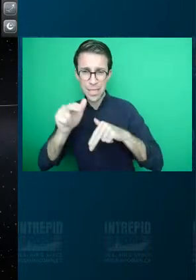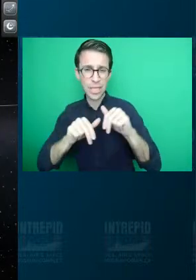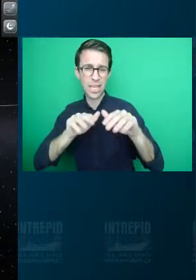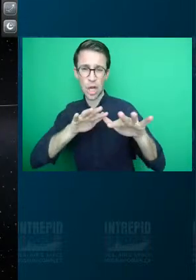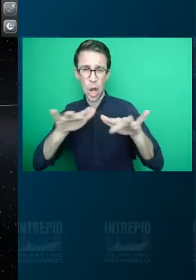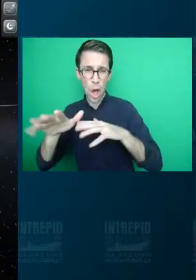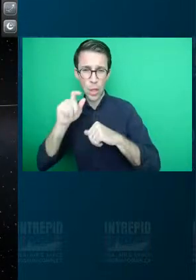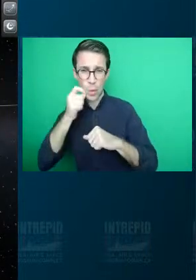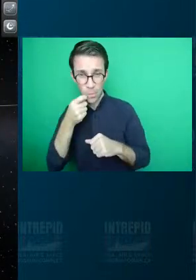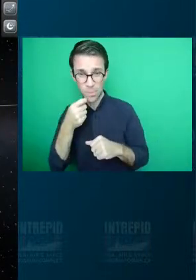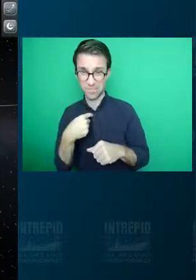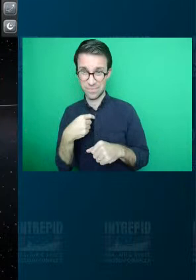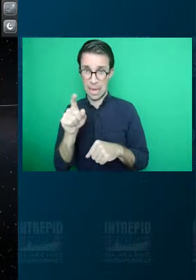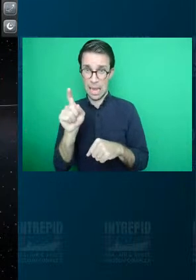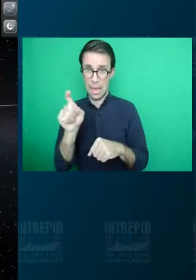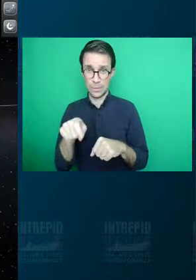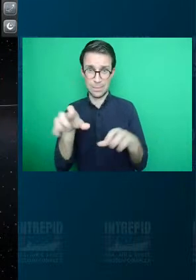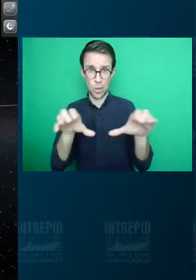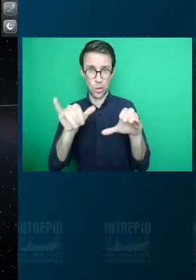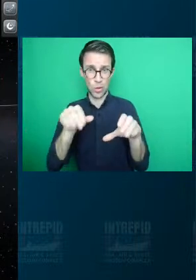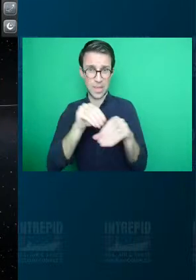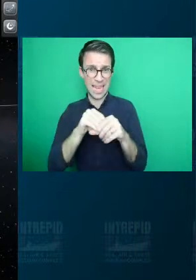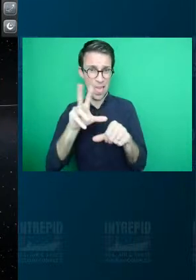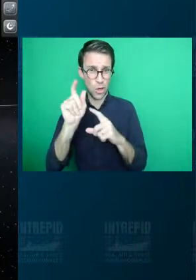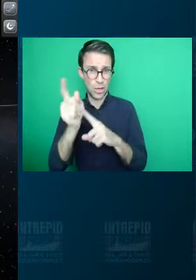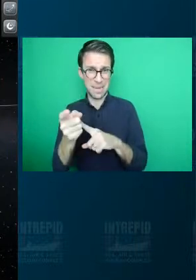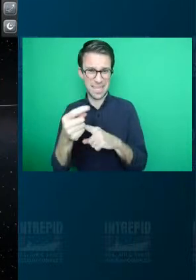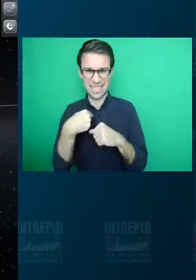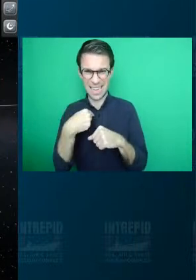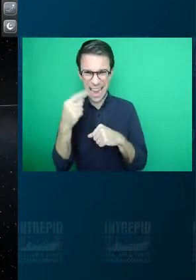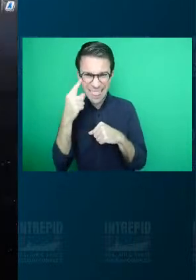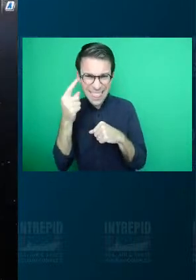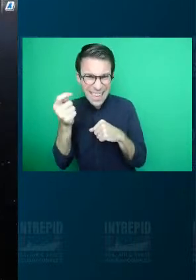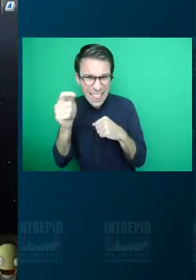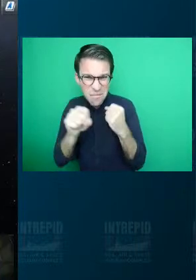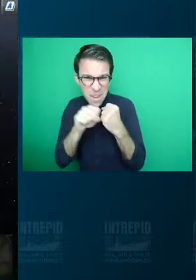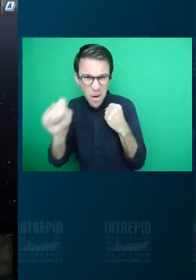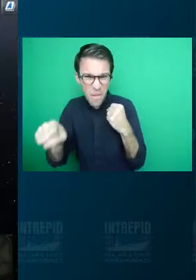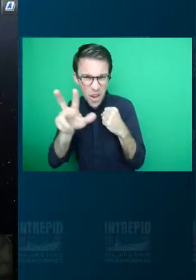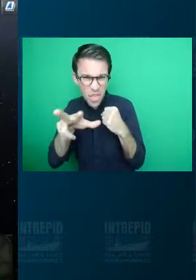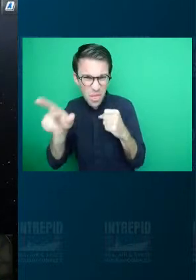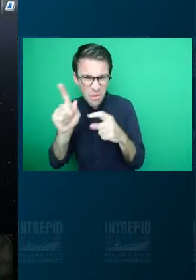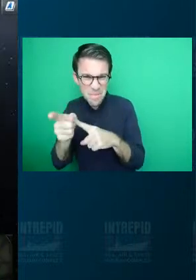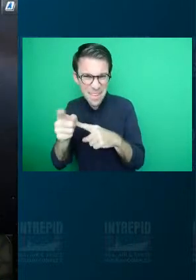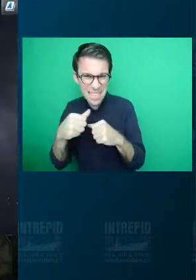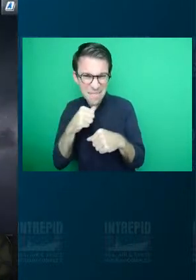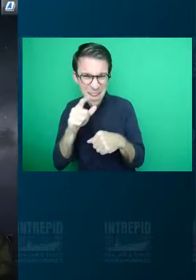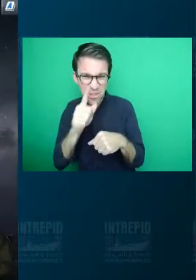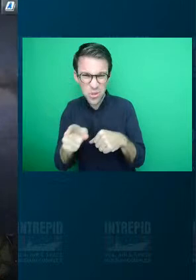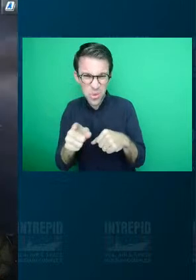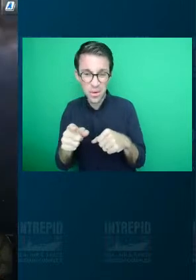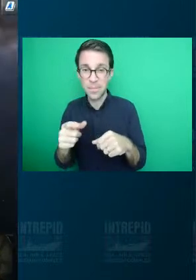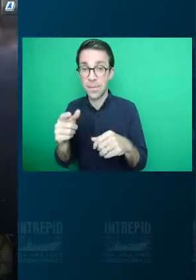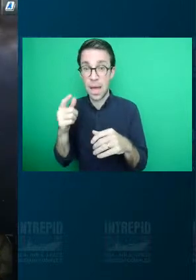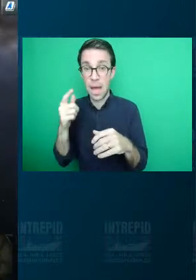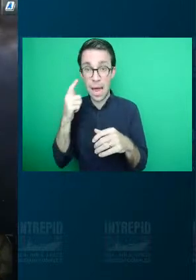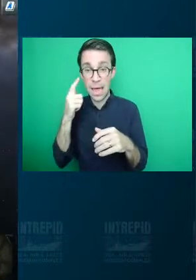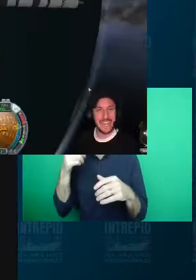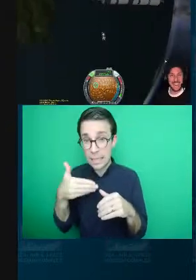was supposed to do that in 30 minutes, and I think I did it in like 33 minutes. I'm not sure. I think up next there's a little bit